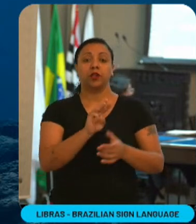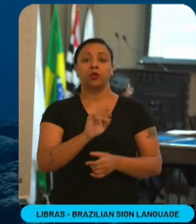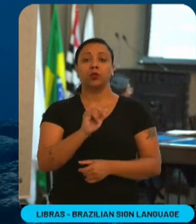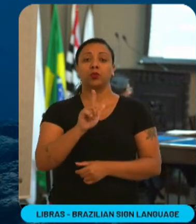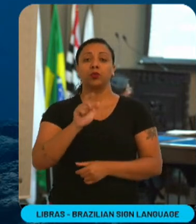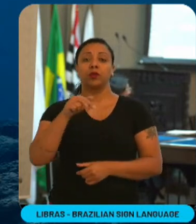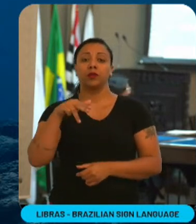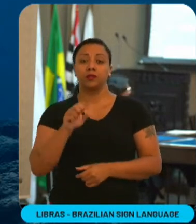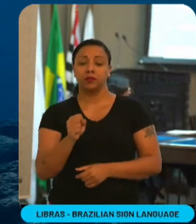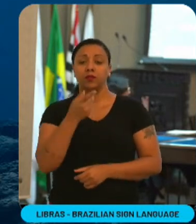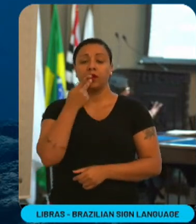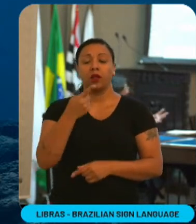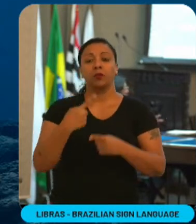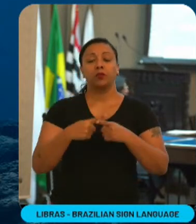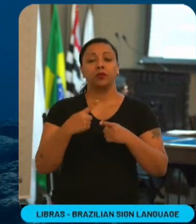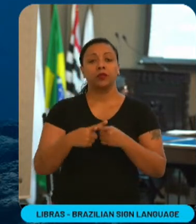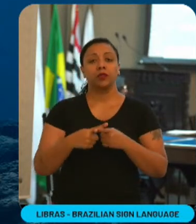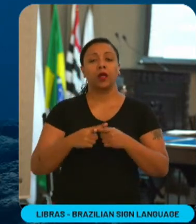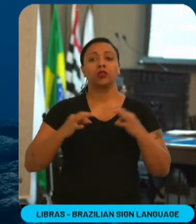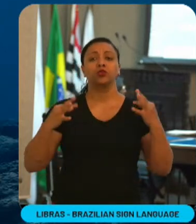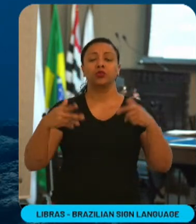I'm going to